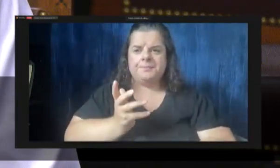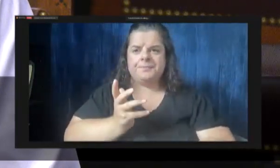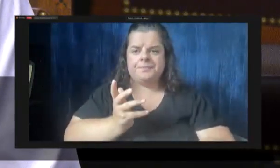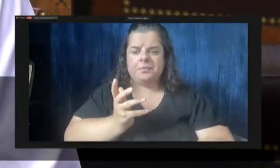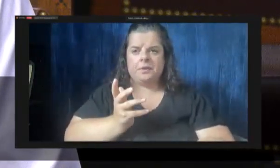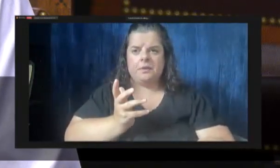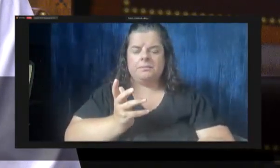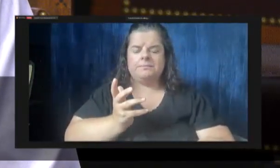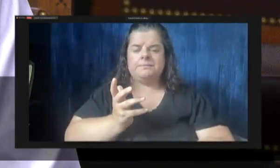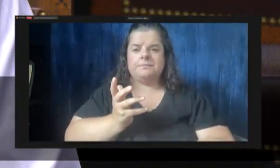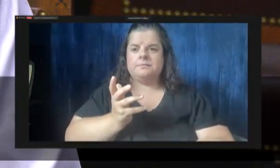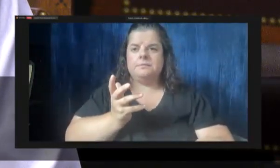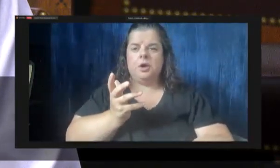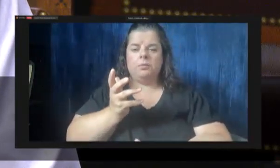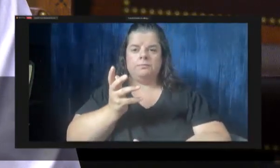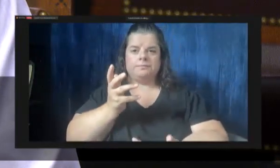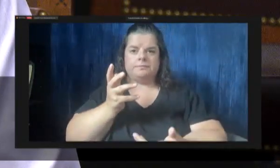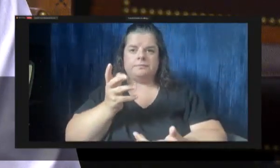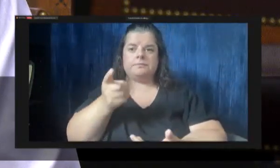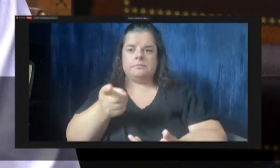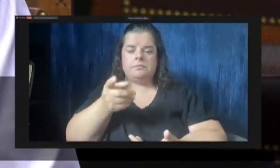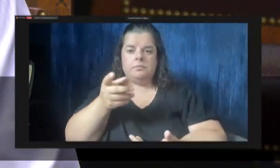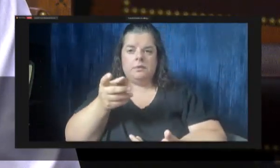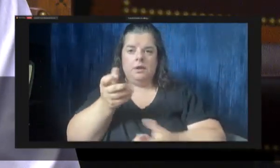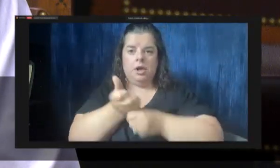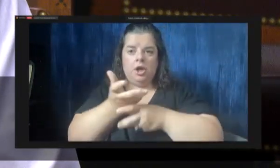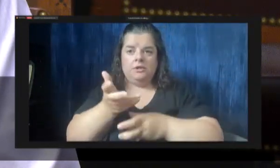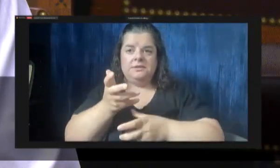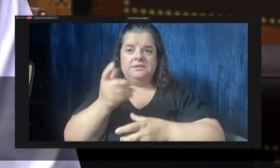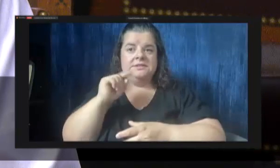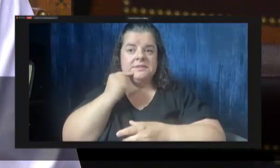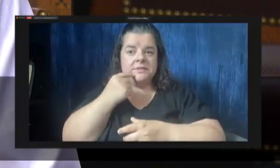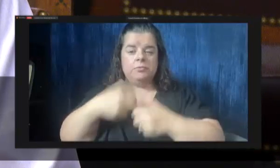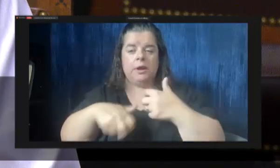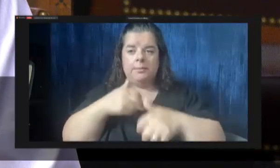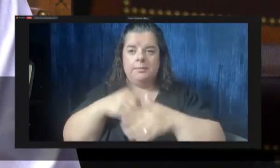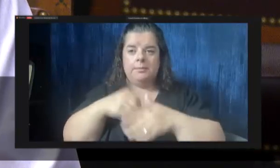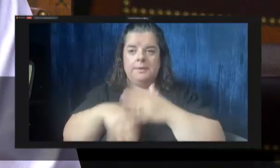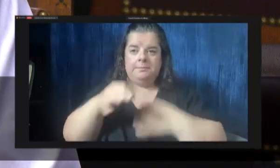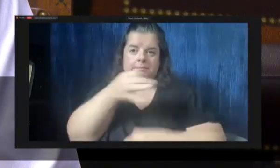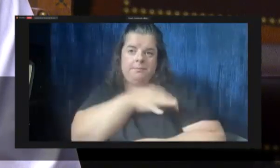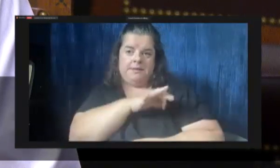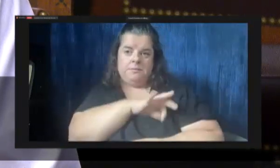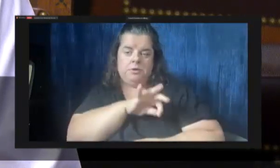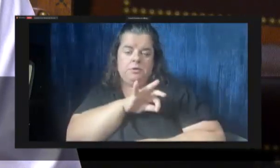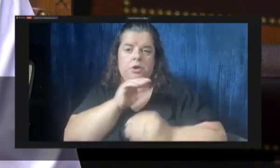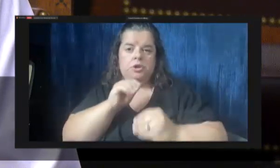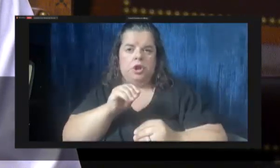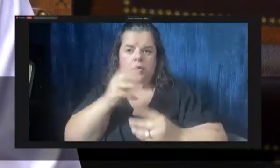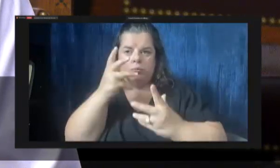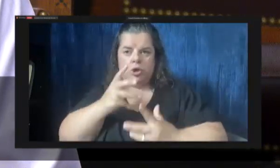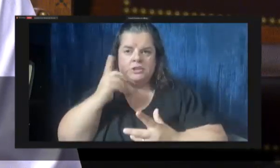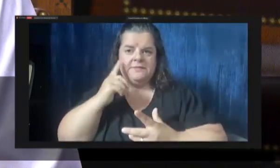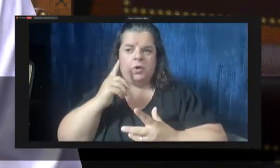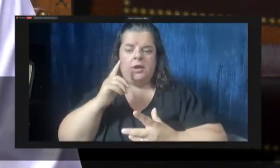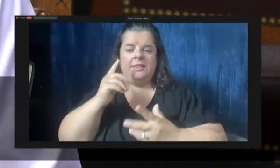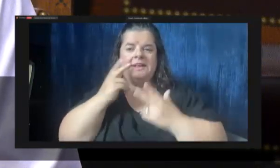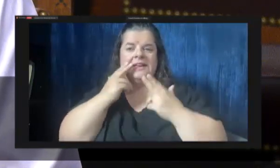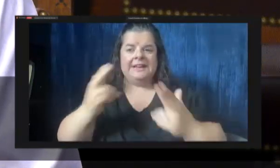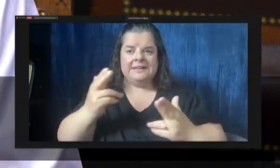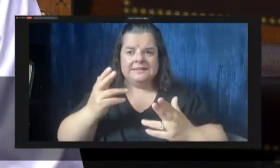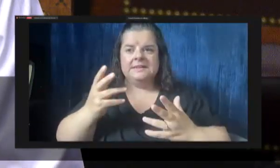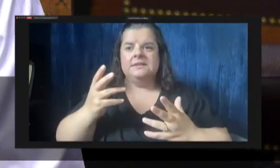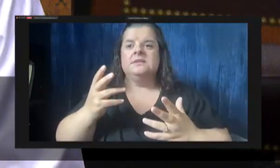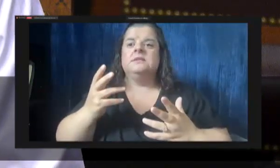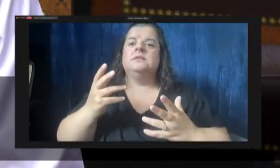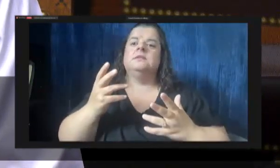It seems that officials to have empathy for people causing severe problems in Pittsburgh and no mercy for the innocent and defenseless